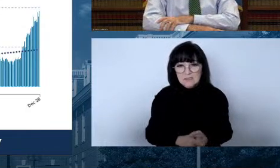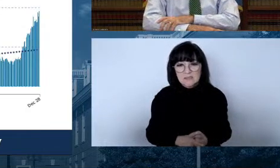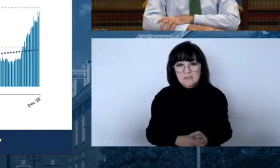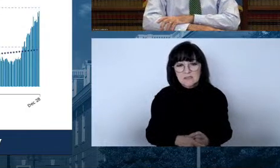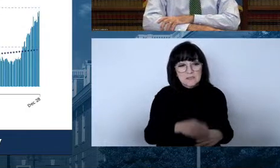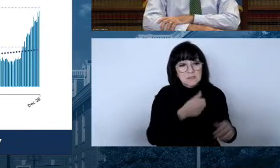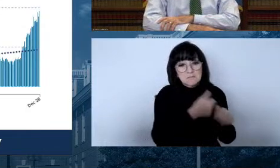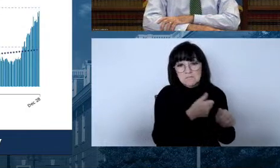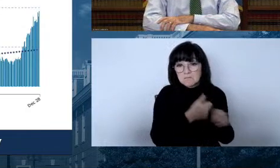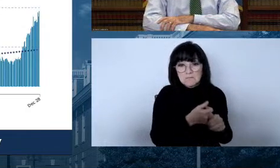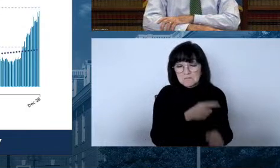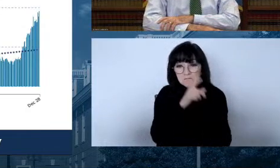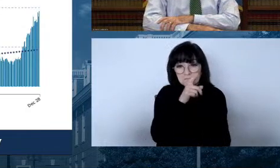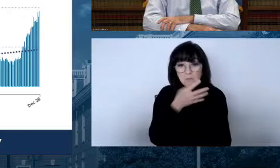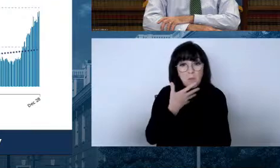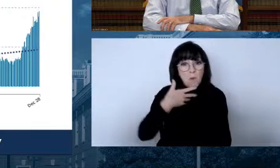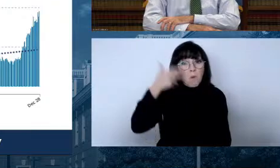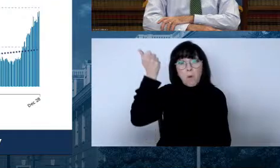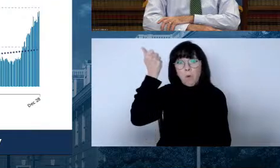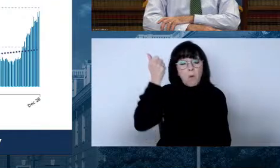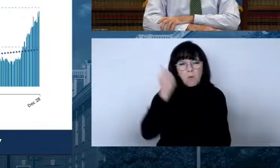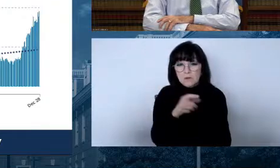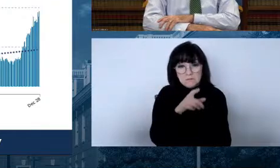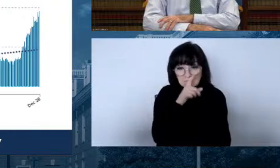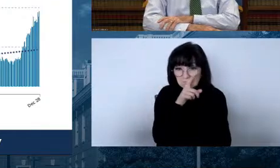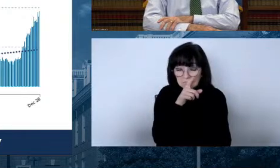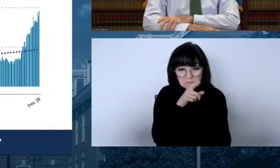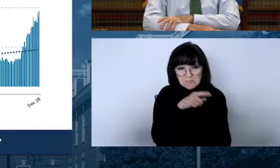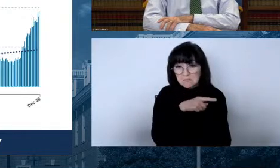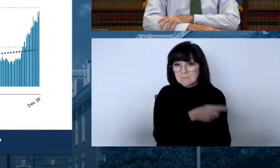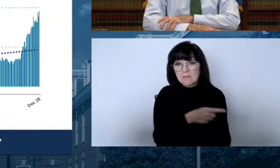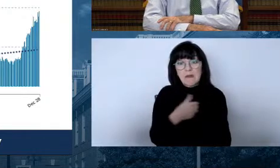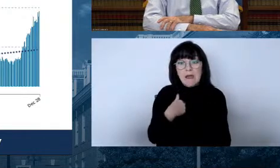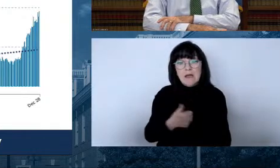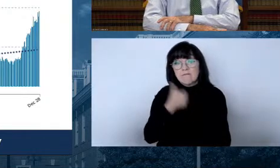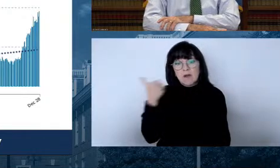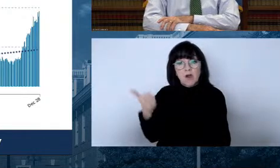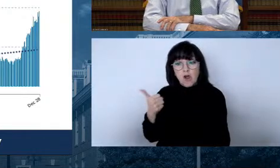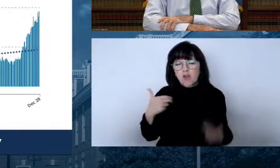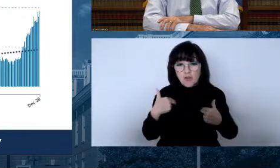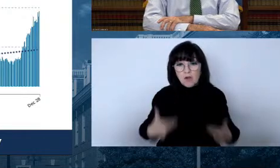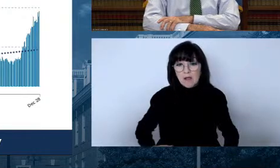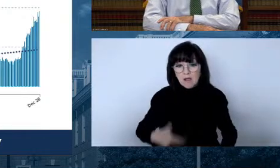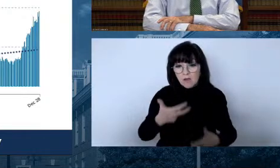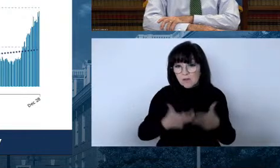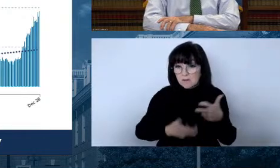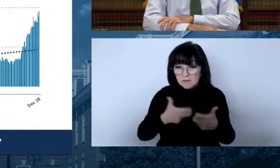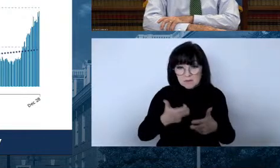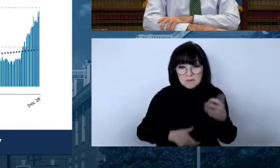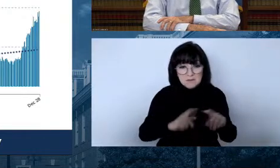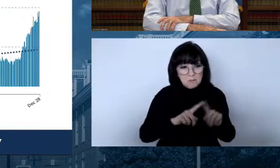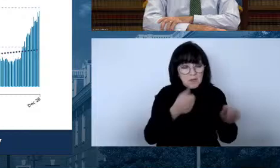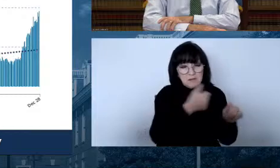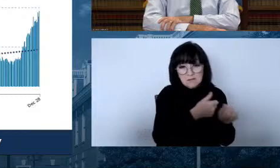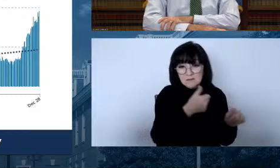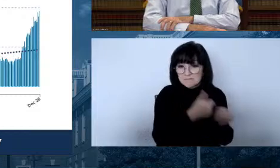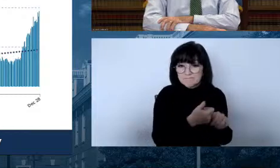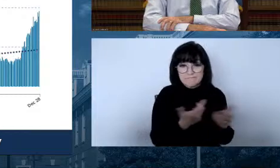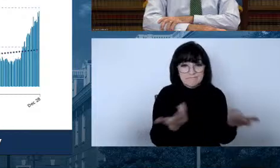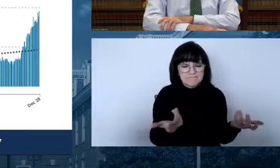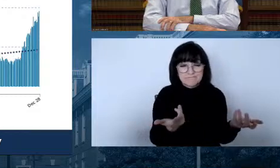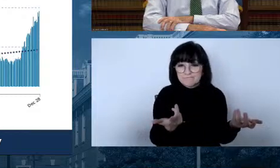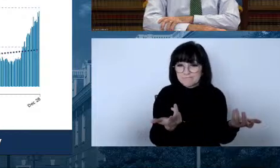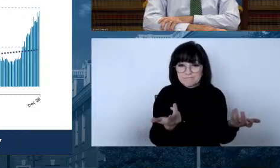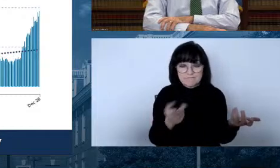older or that had some pre-existing health condition, but somebody just got a